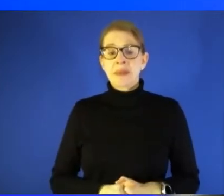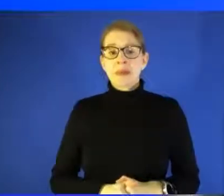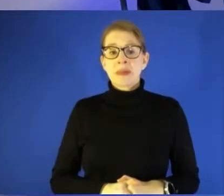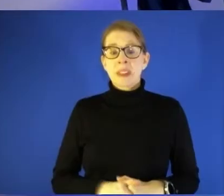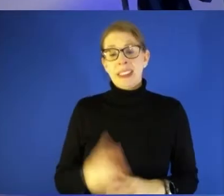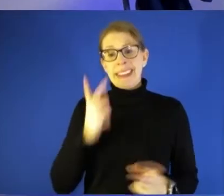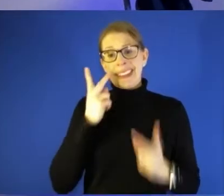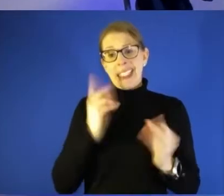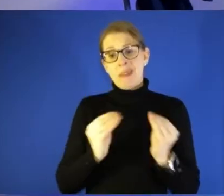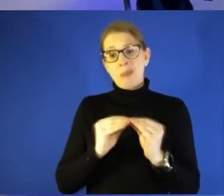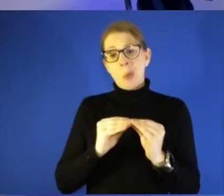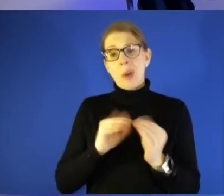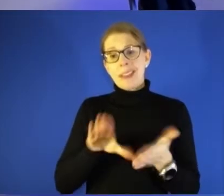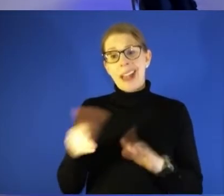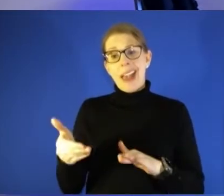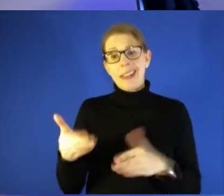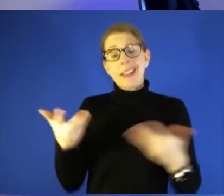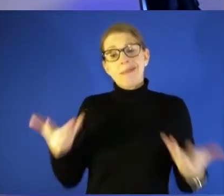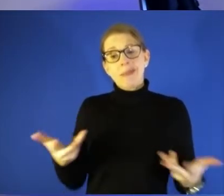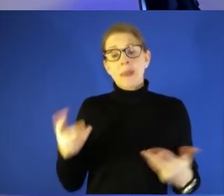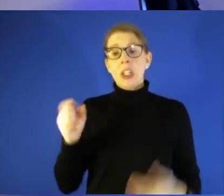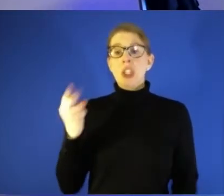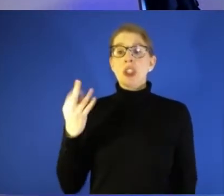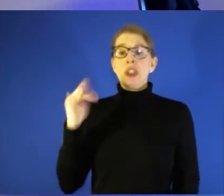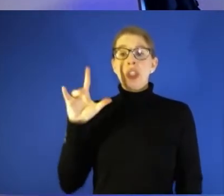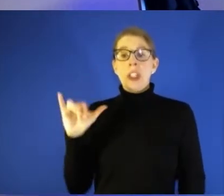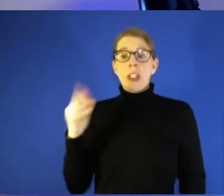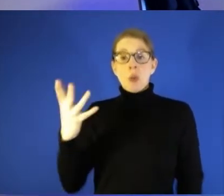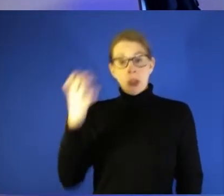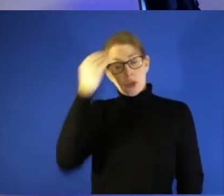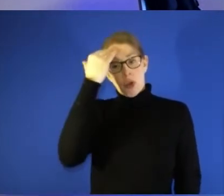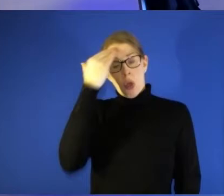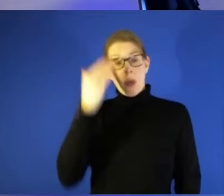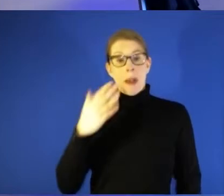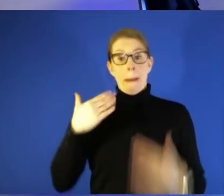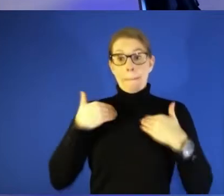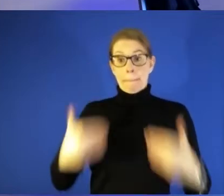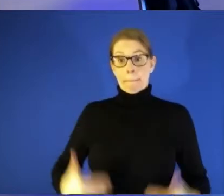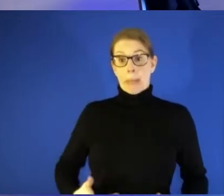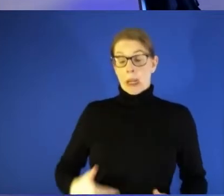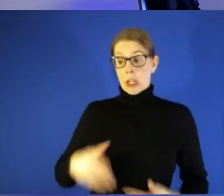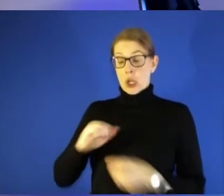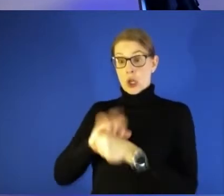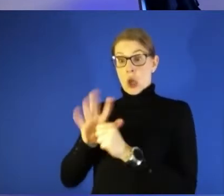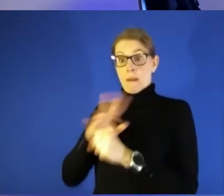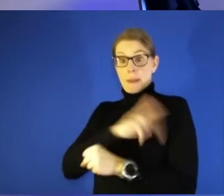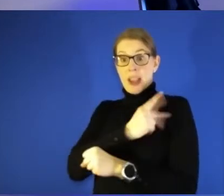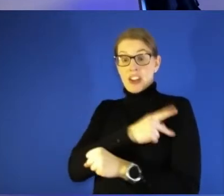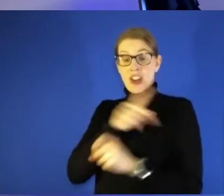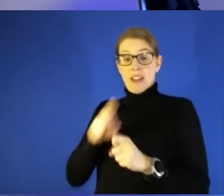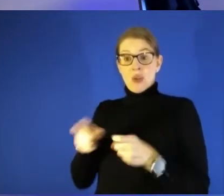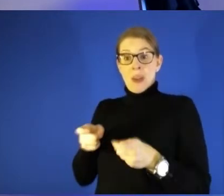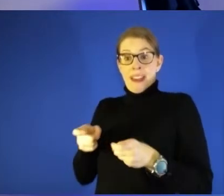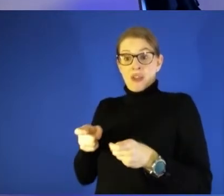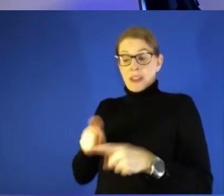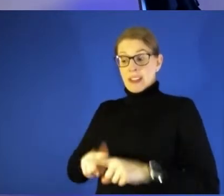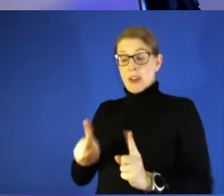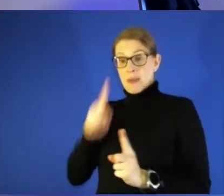Yeah, that makes sense. Shirley wants to know, do the bodies of COVID patients need to be handled differently because of the